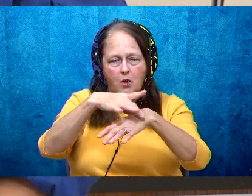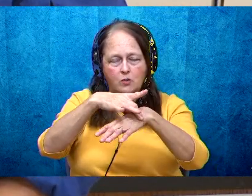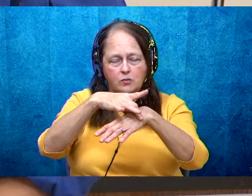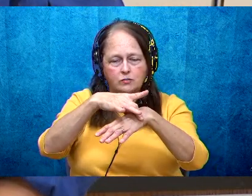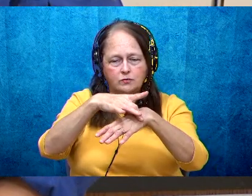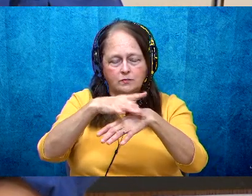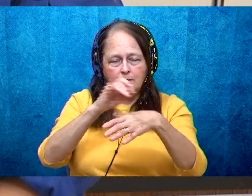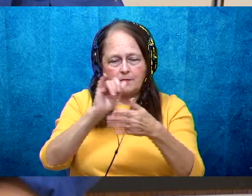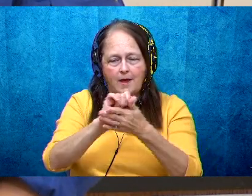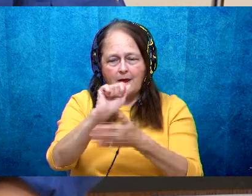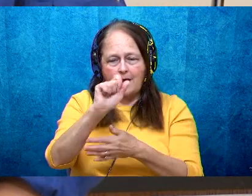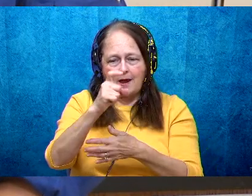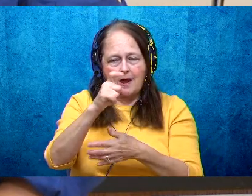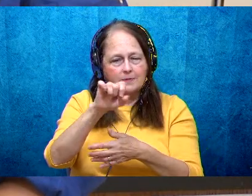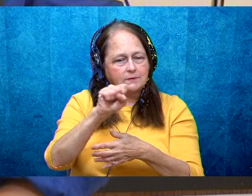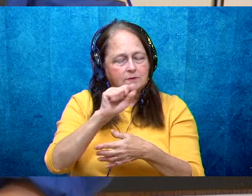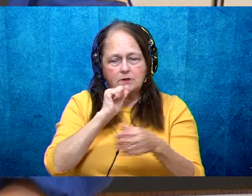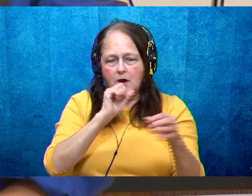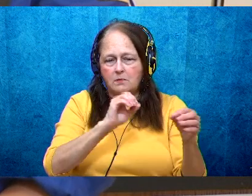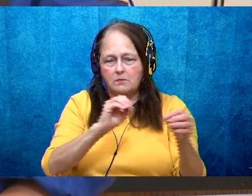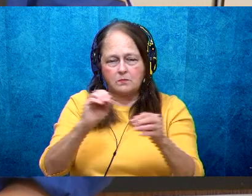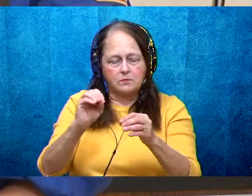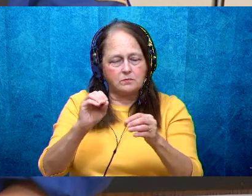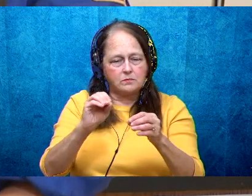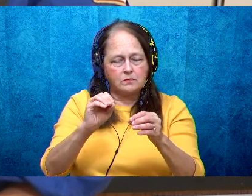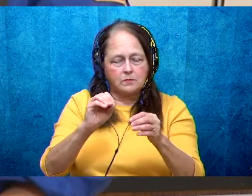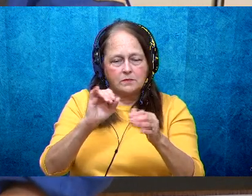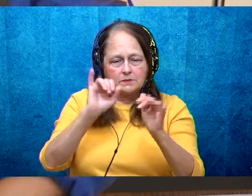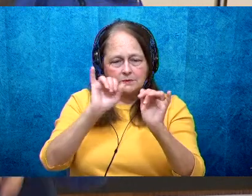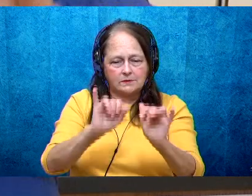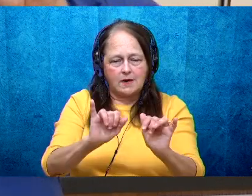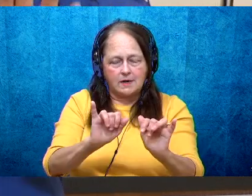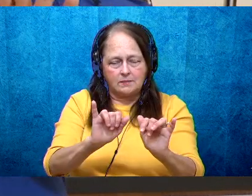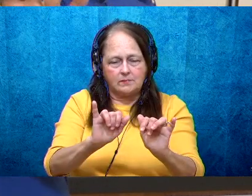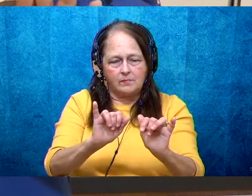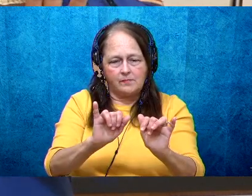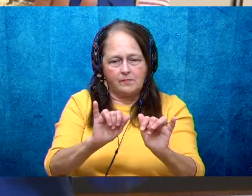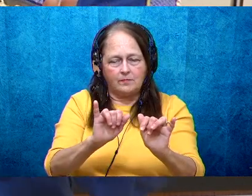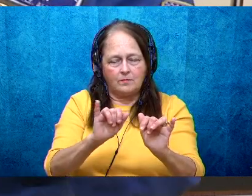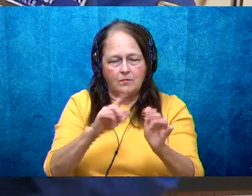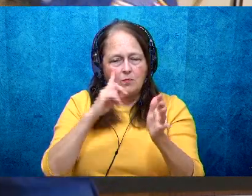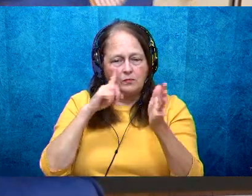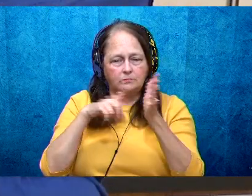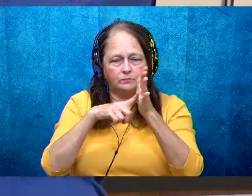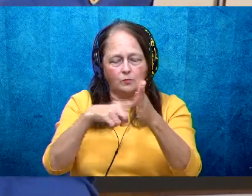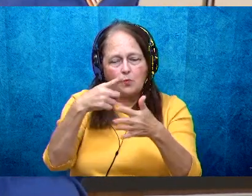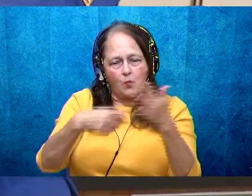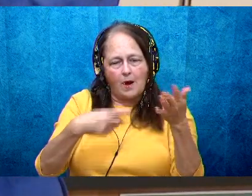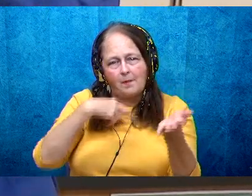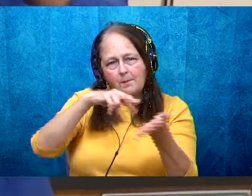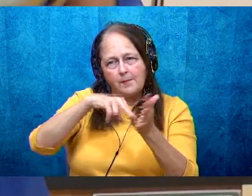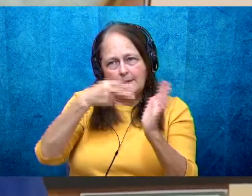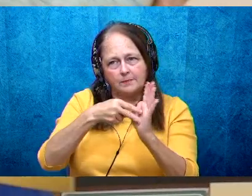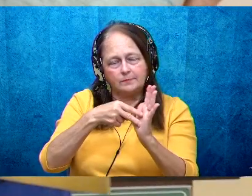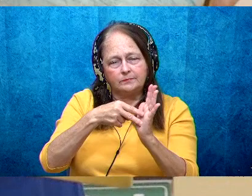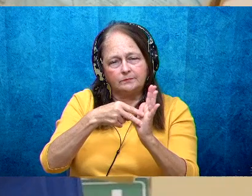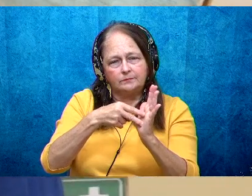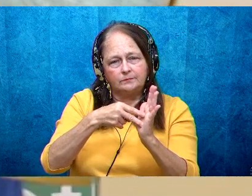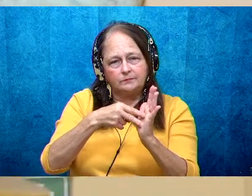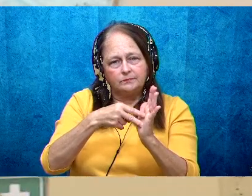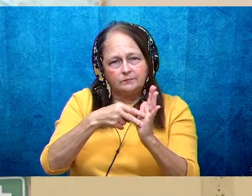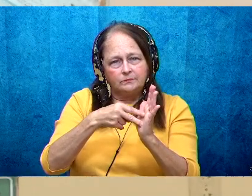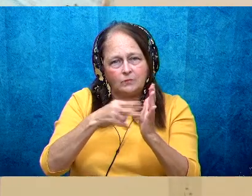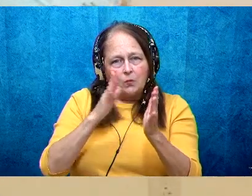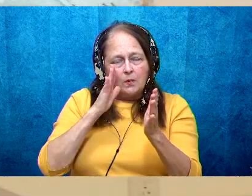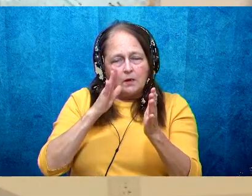That axis doesn't rotate. It doesn't revolve. It stays stationary. Let me show you what I mean by that. So if